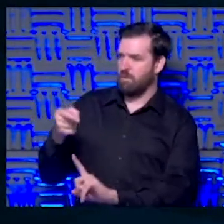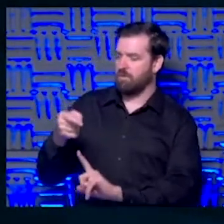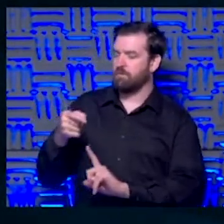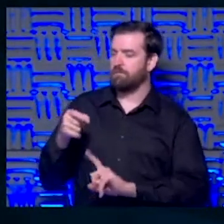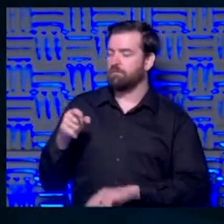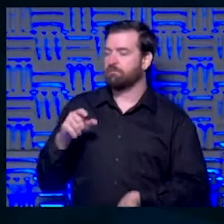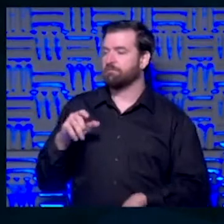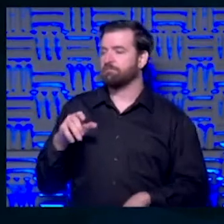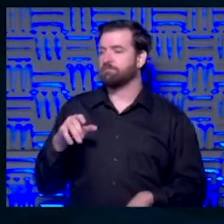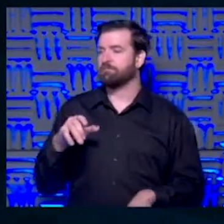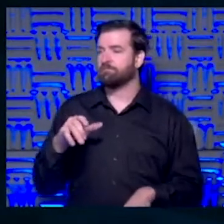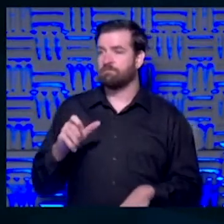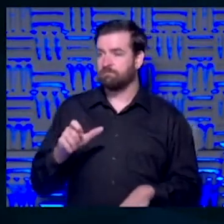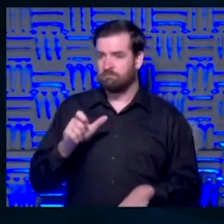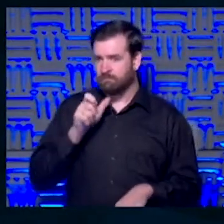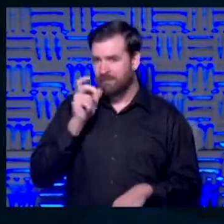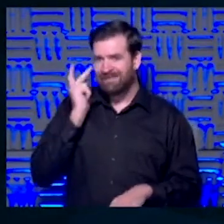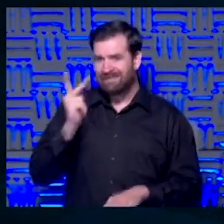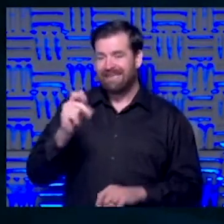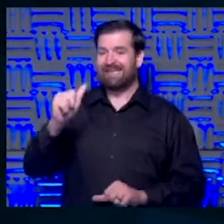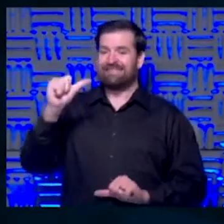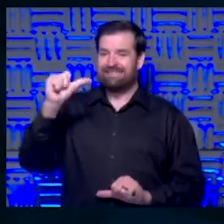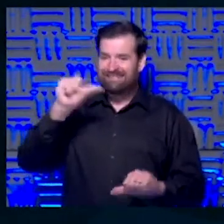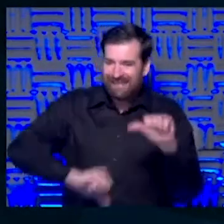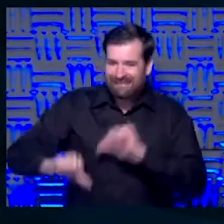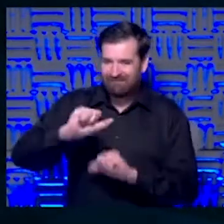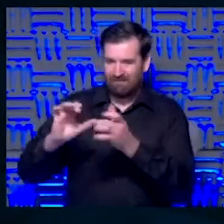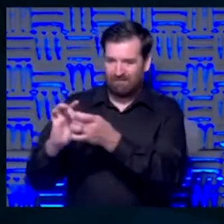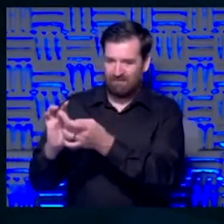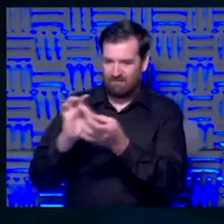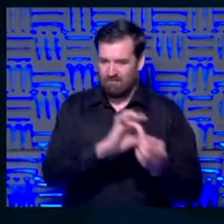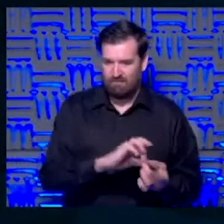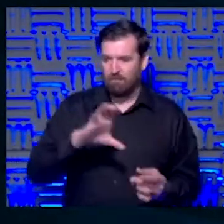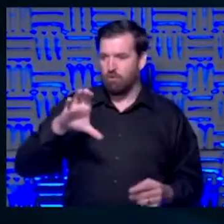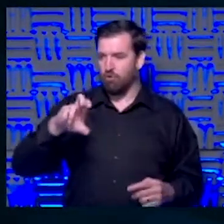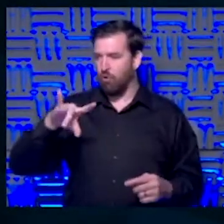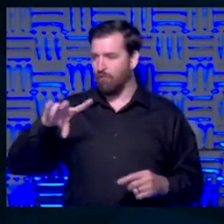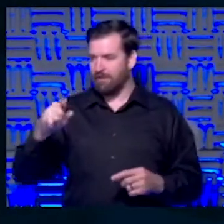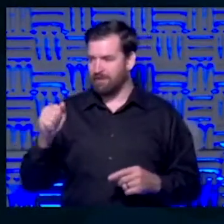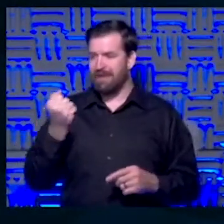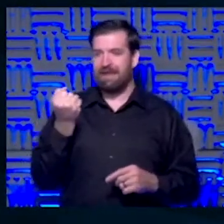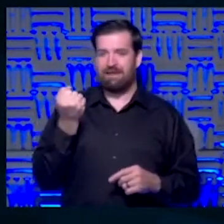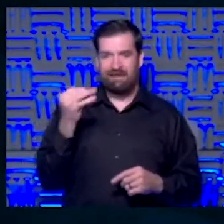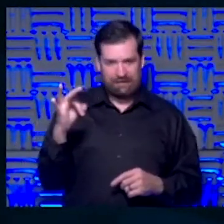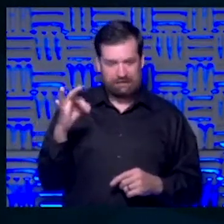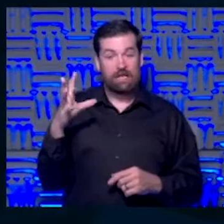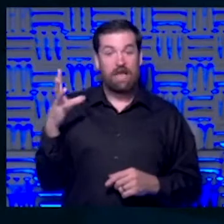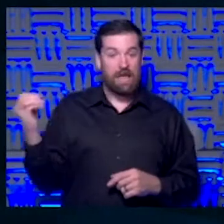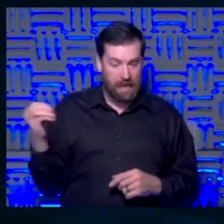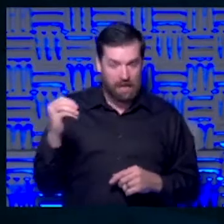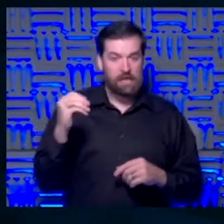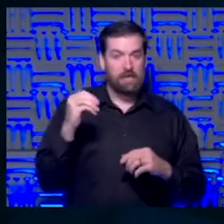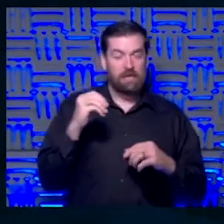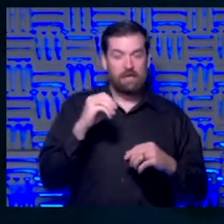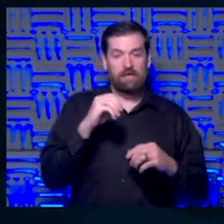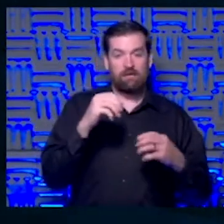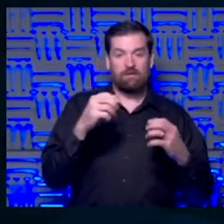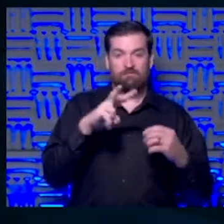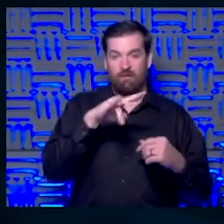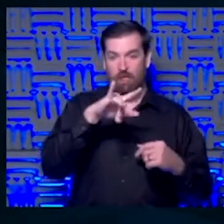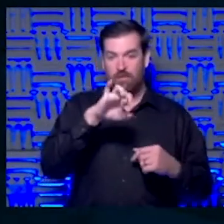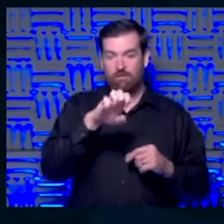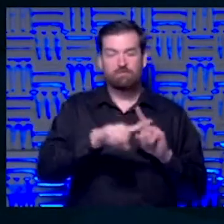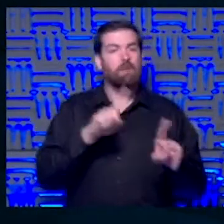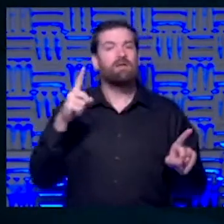how even if we're not seeing a scientific connection between COVID and violent crime, that you were saying due to COVID,